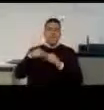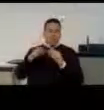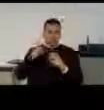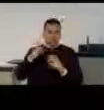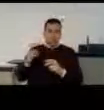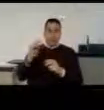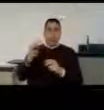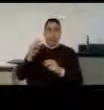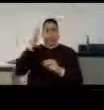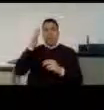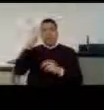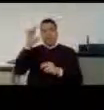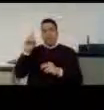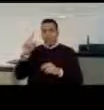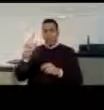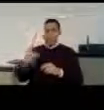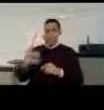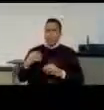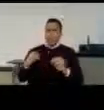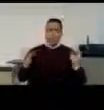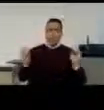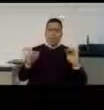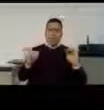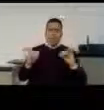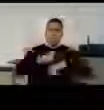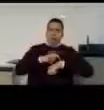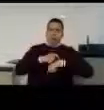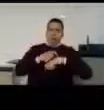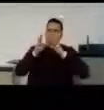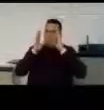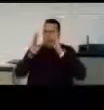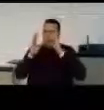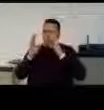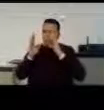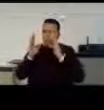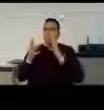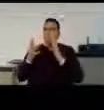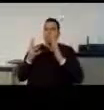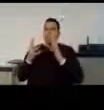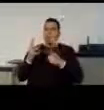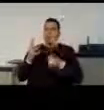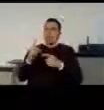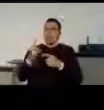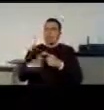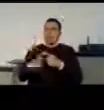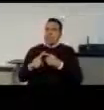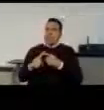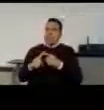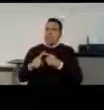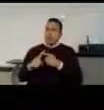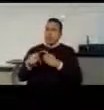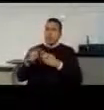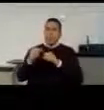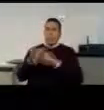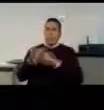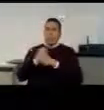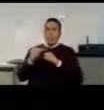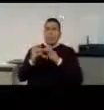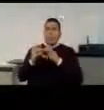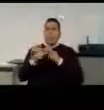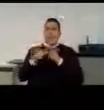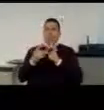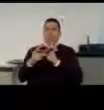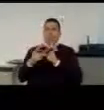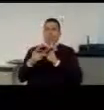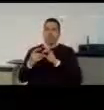disabilities, and no one's spending the time to really do, not no one, but not having those